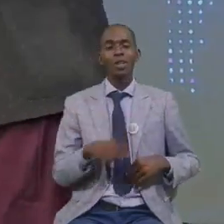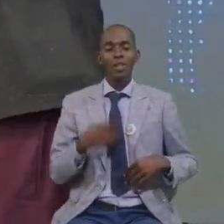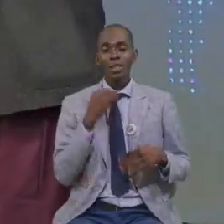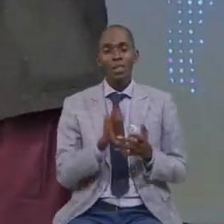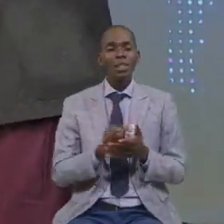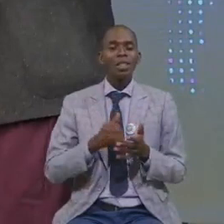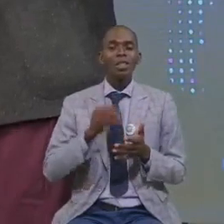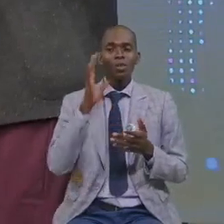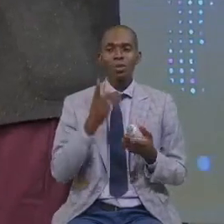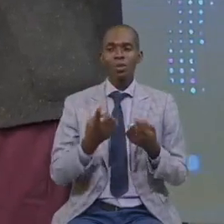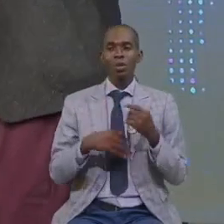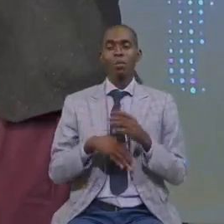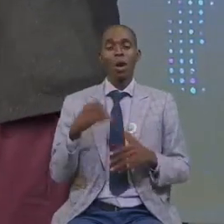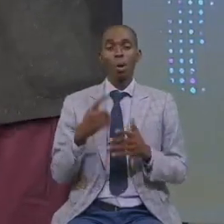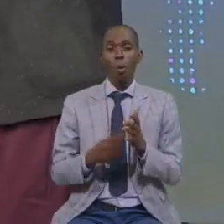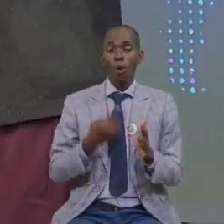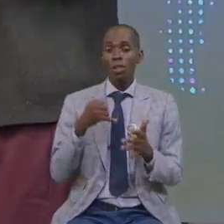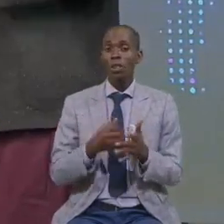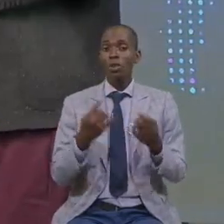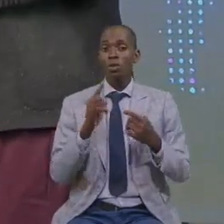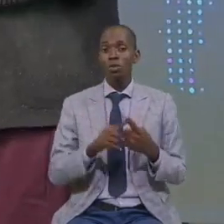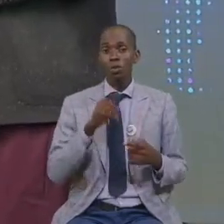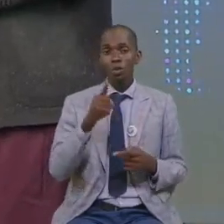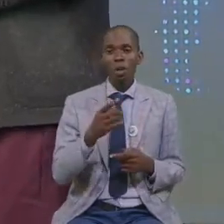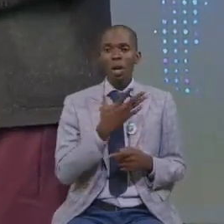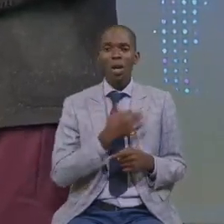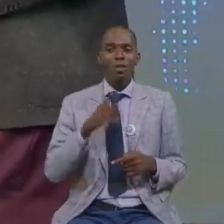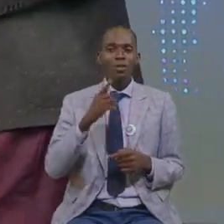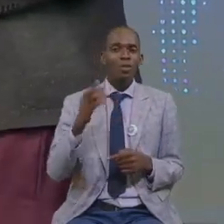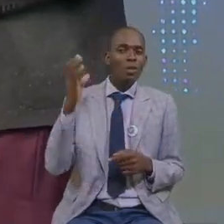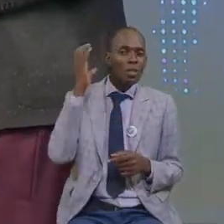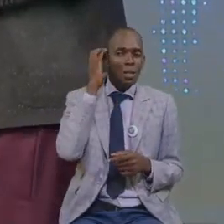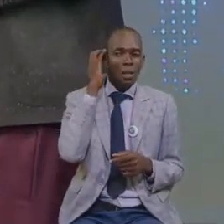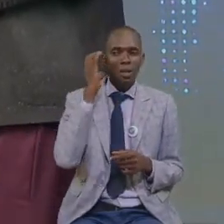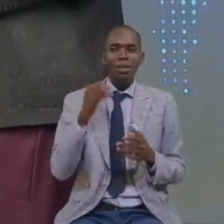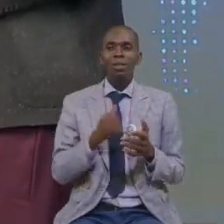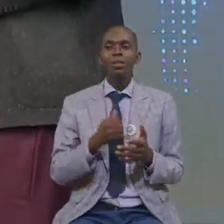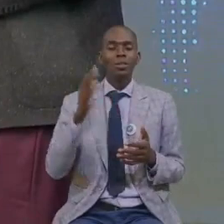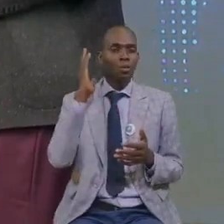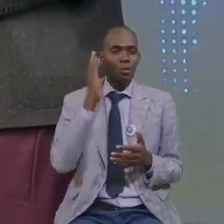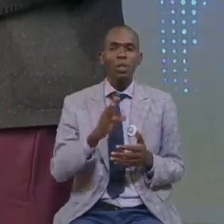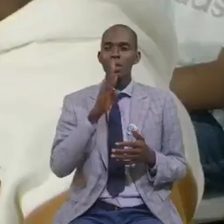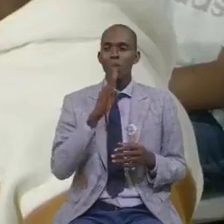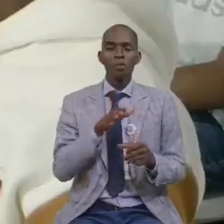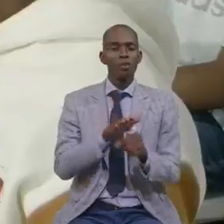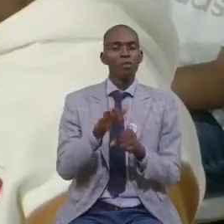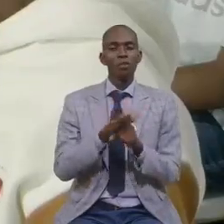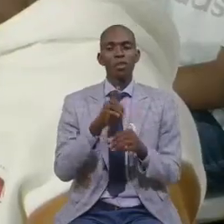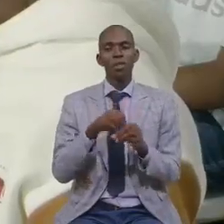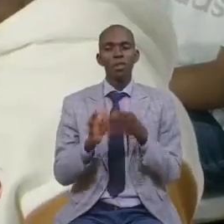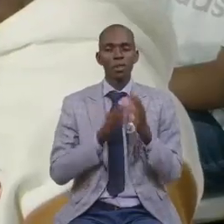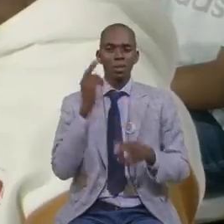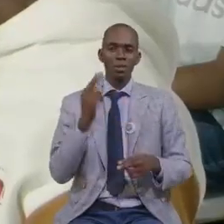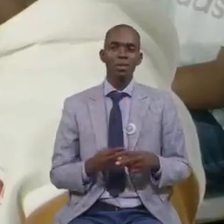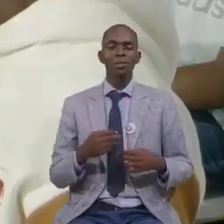forth, and once it comes to you and you hear, it will be fulfilled in Jesus' name.